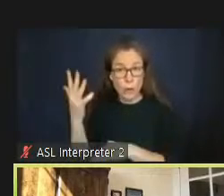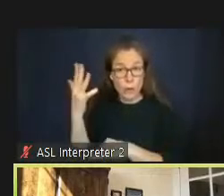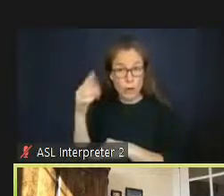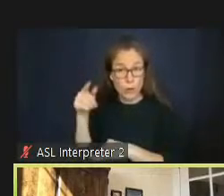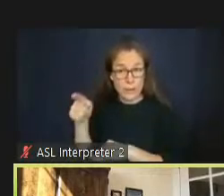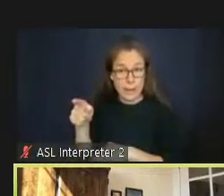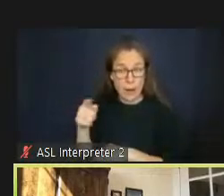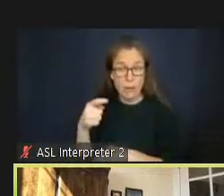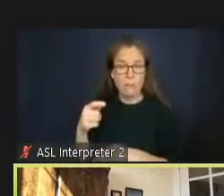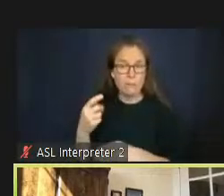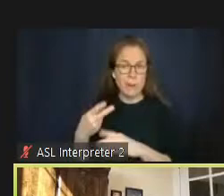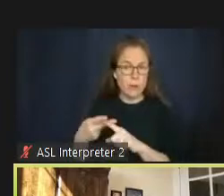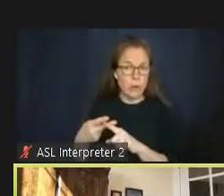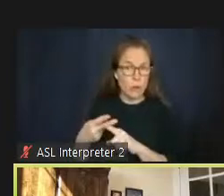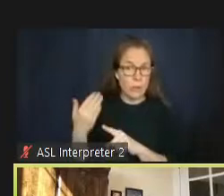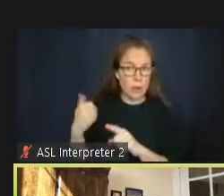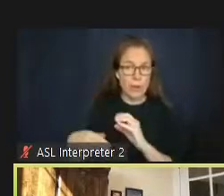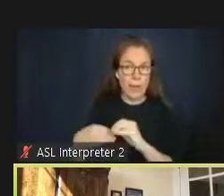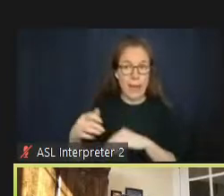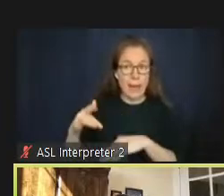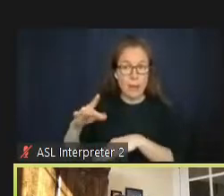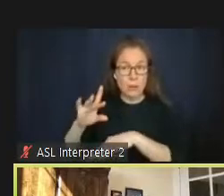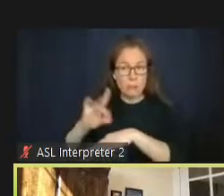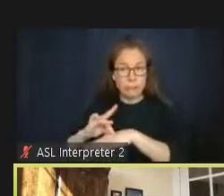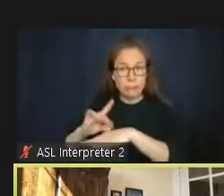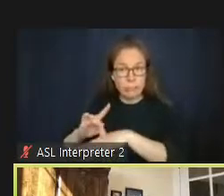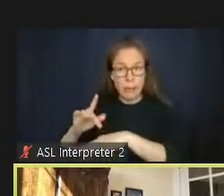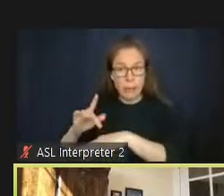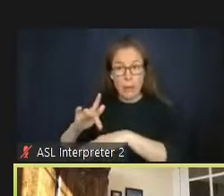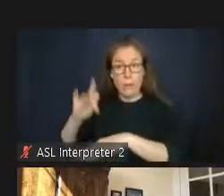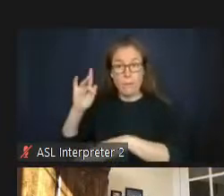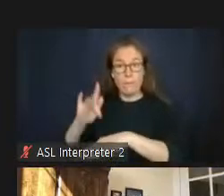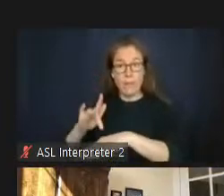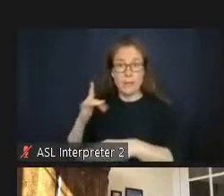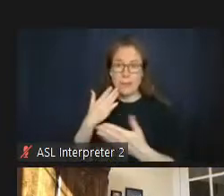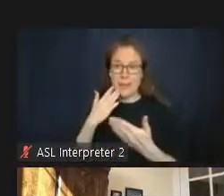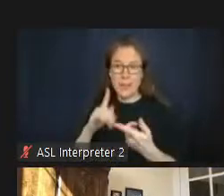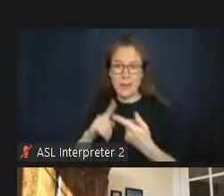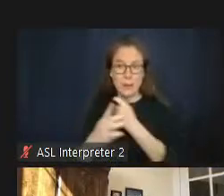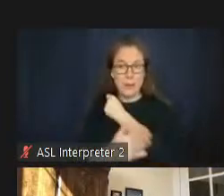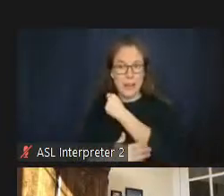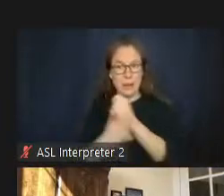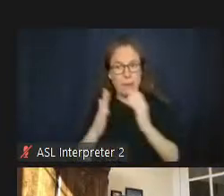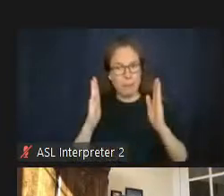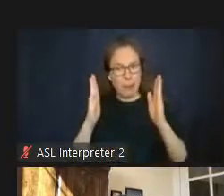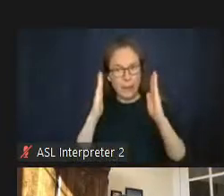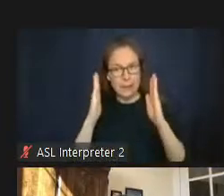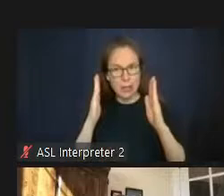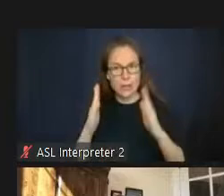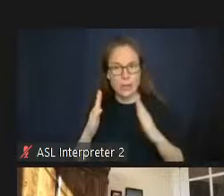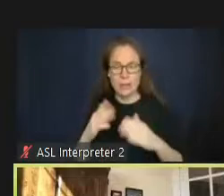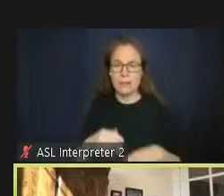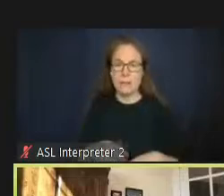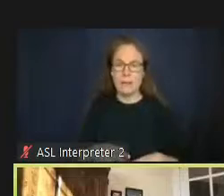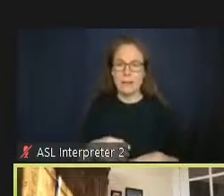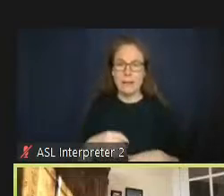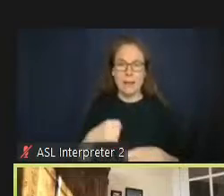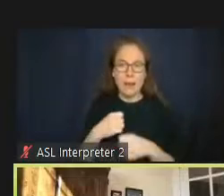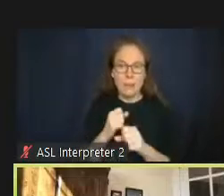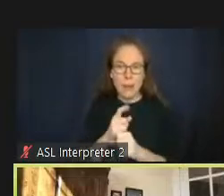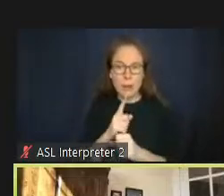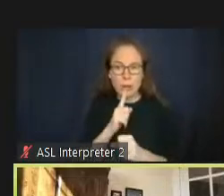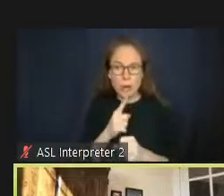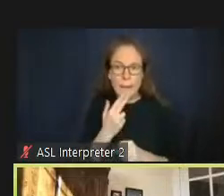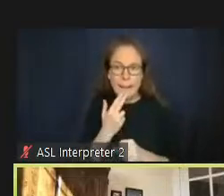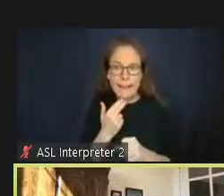couple months ago. So I always appreciate the county paying attention and making those little, the